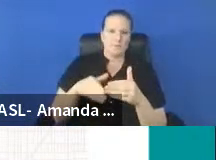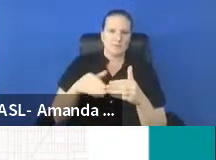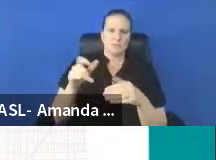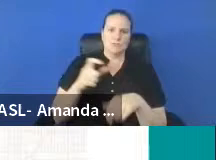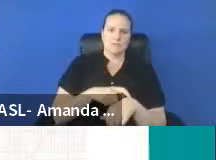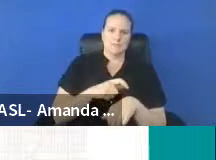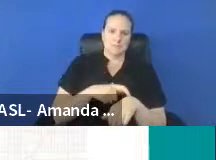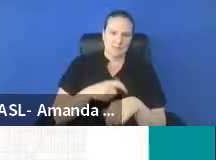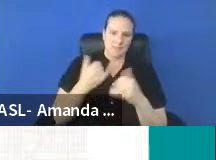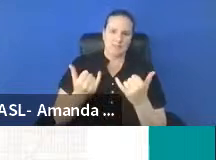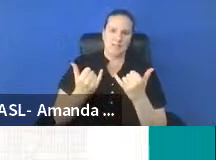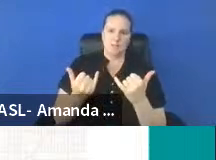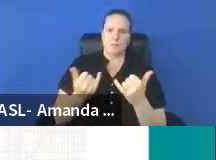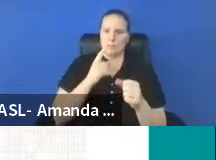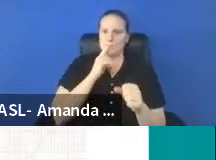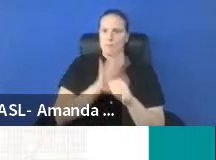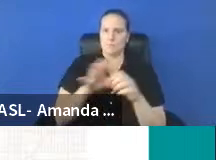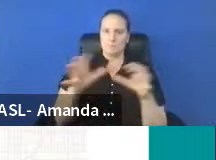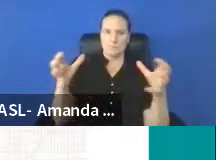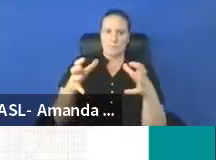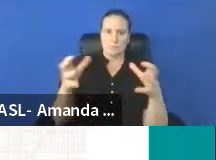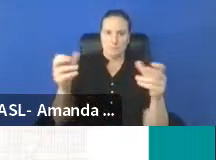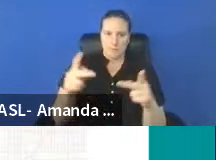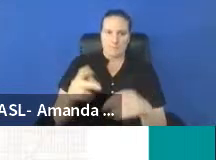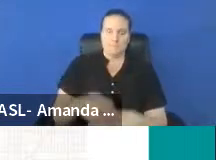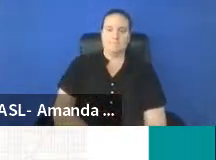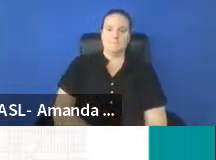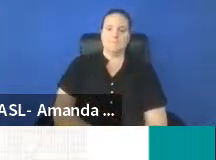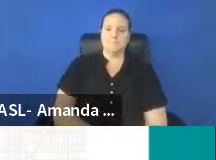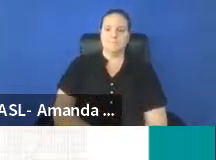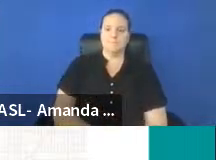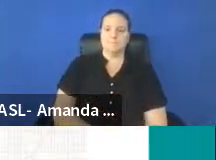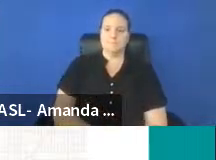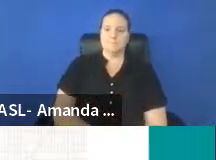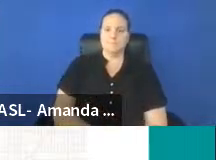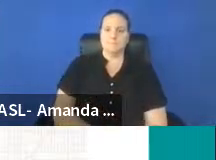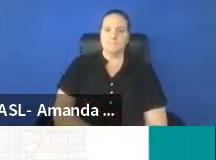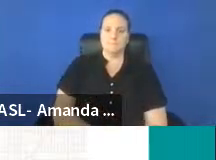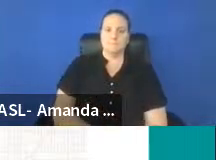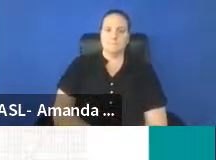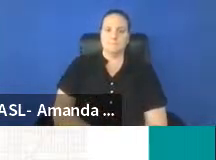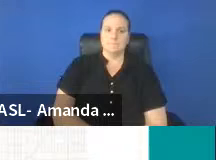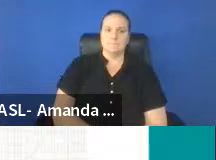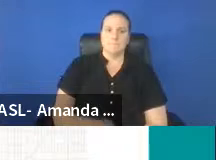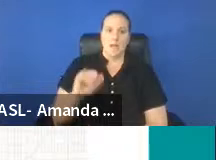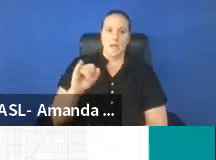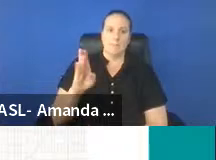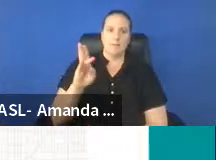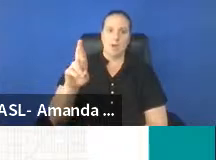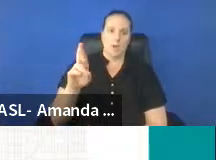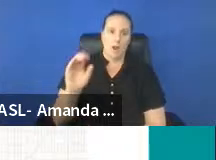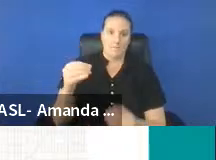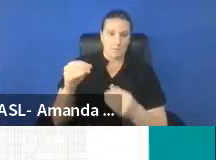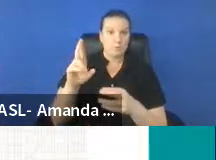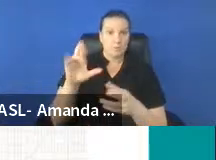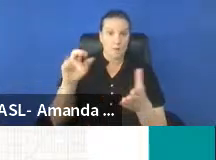that we had promised to bring everyone back to the IBR office. But Robin, please share any